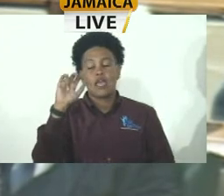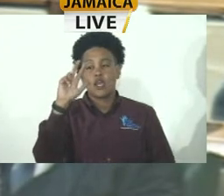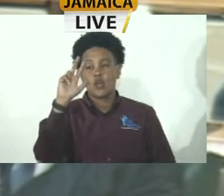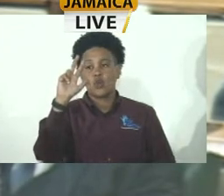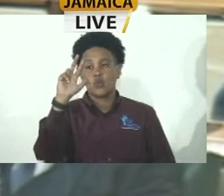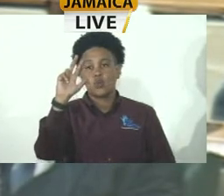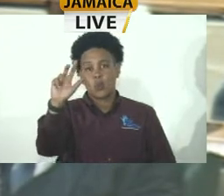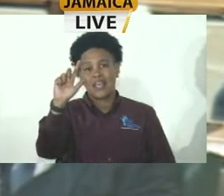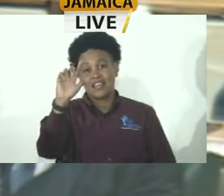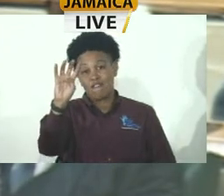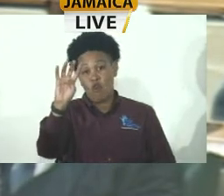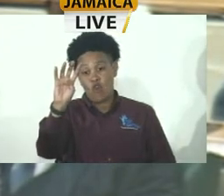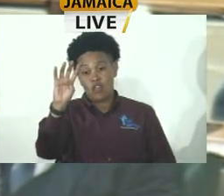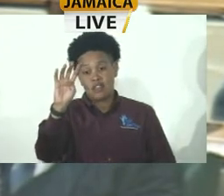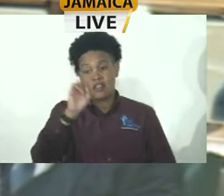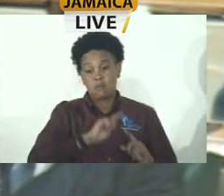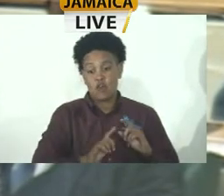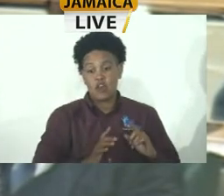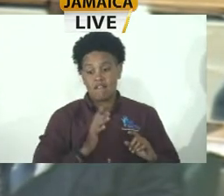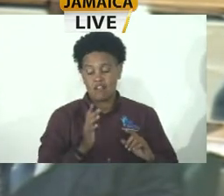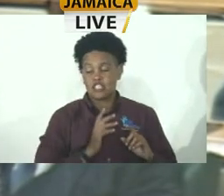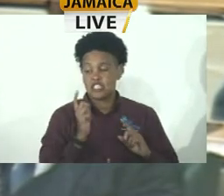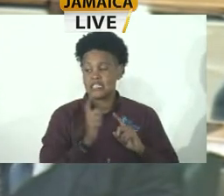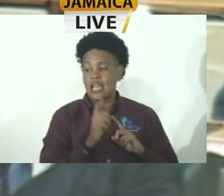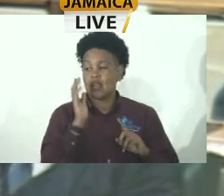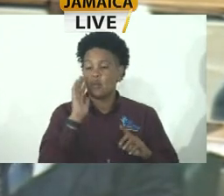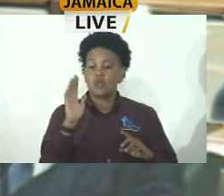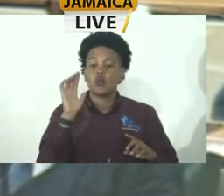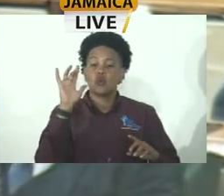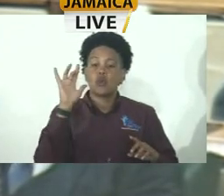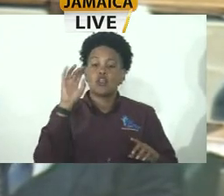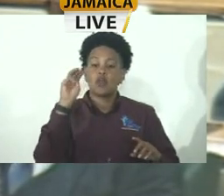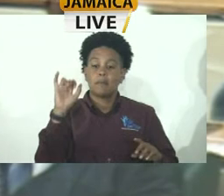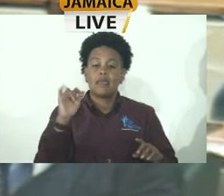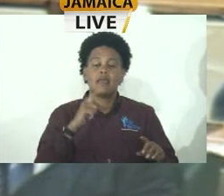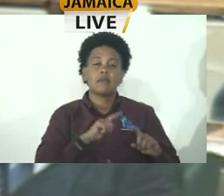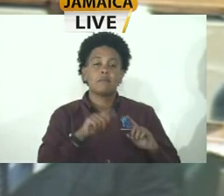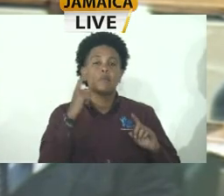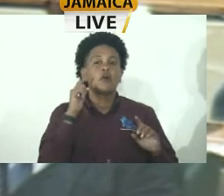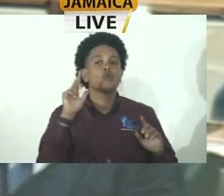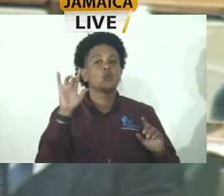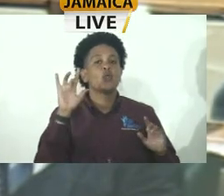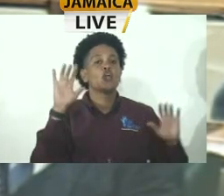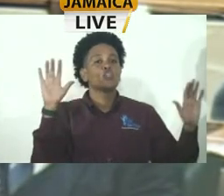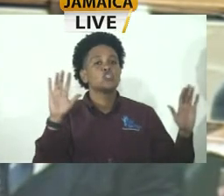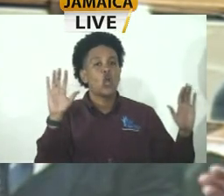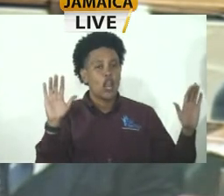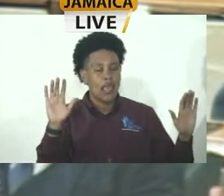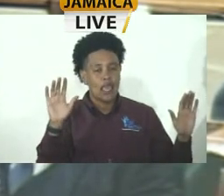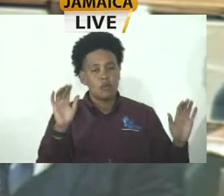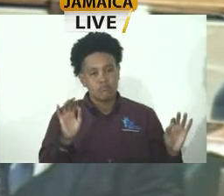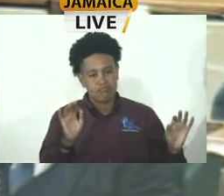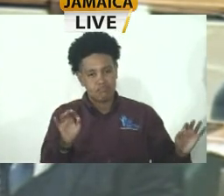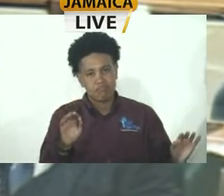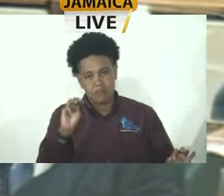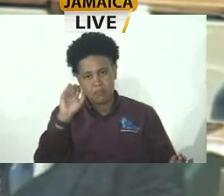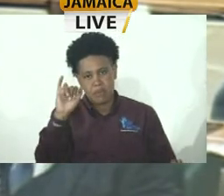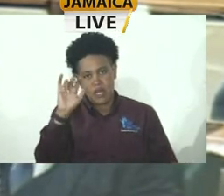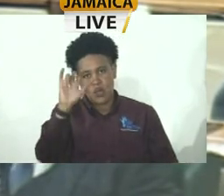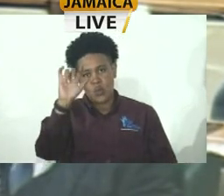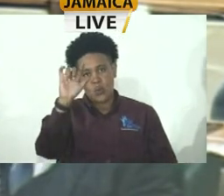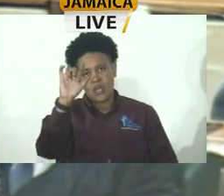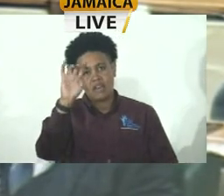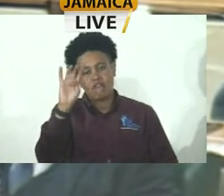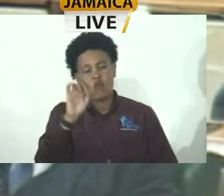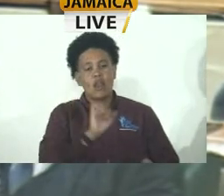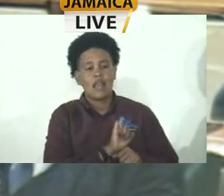24th of may but the official date would have been the 23rd but because the 23rd is a sunday labor day would be